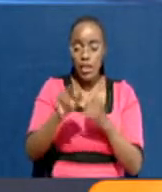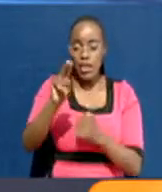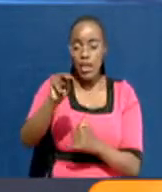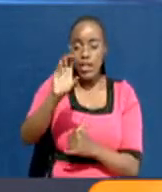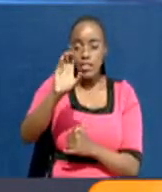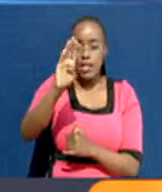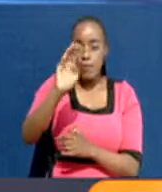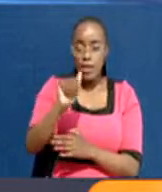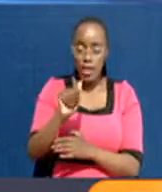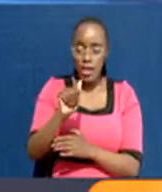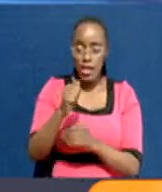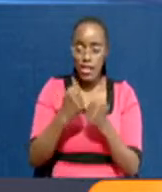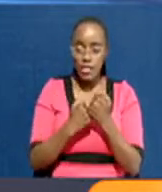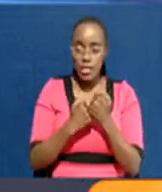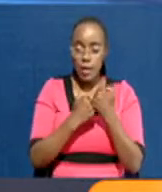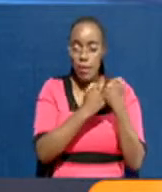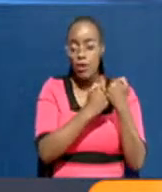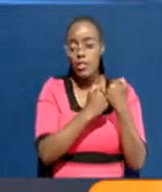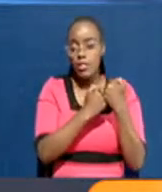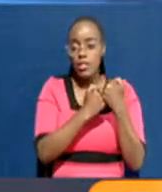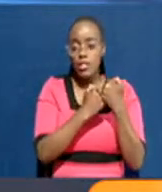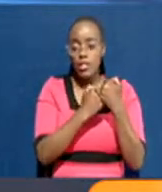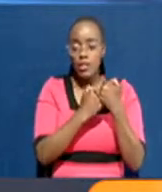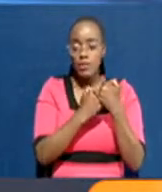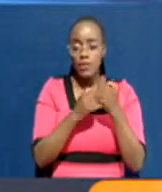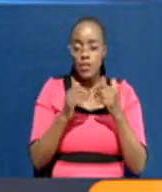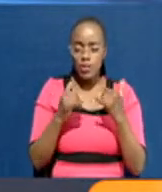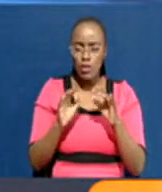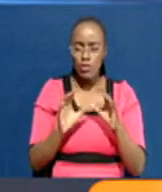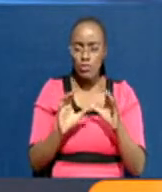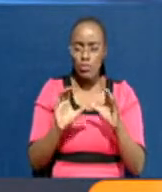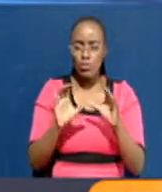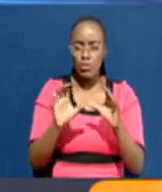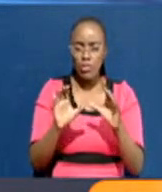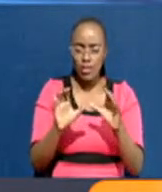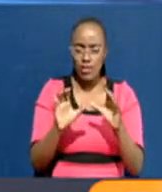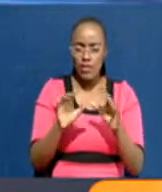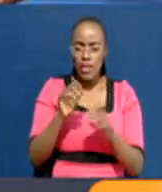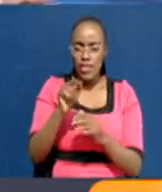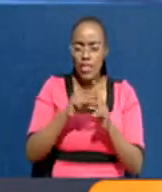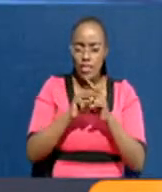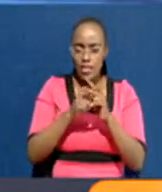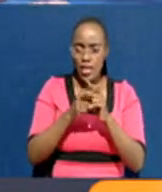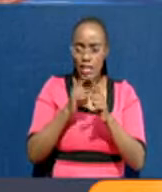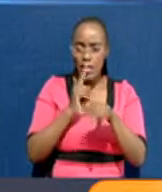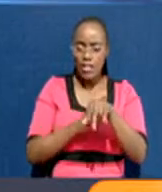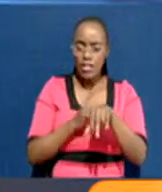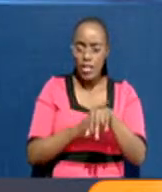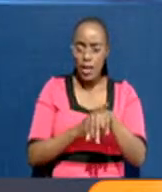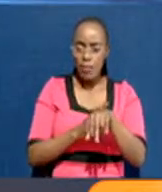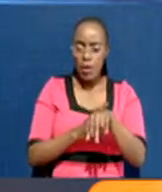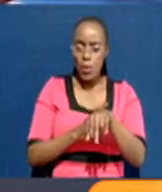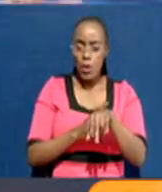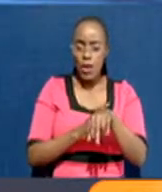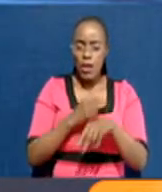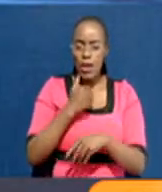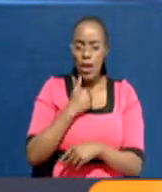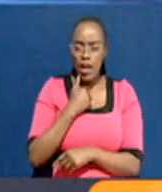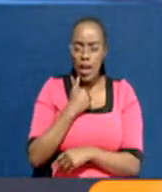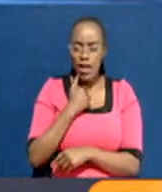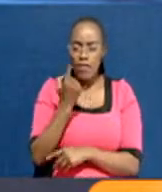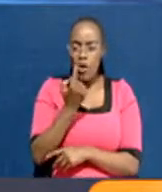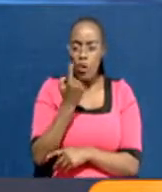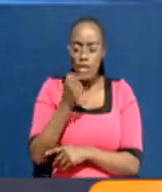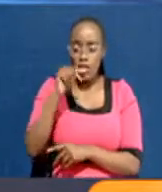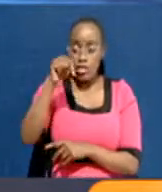NCBA supports junior golf in this country. We started when you would go to any golf field, you'd find maybe two kids.